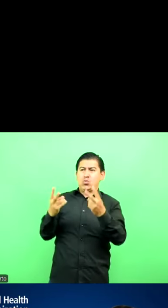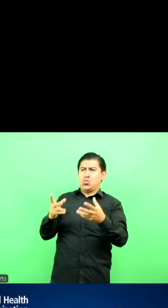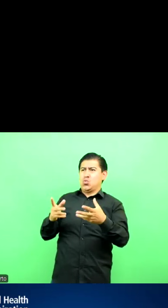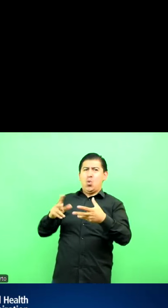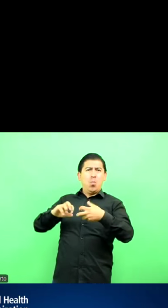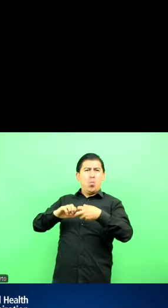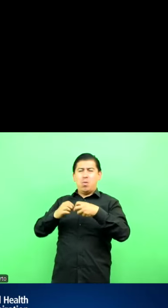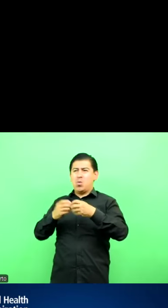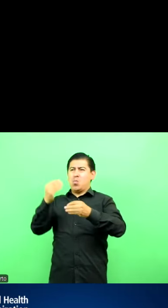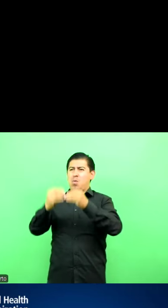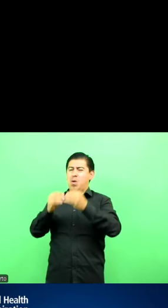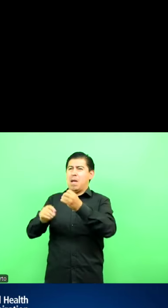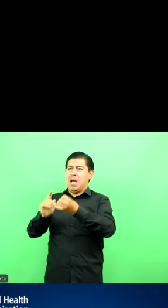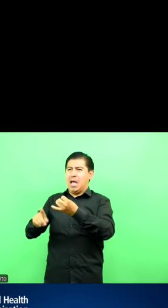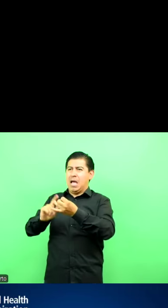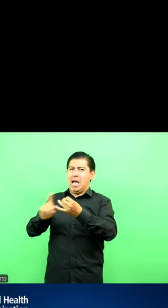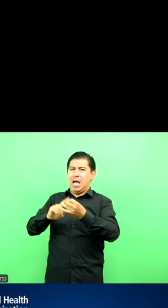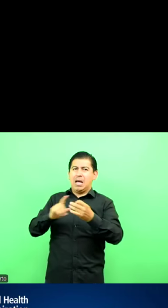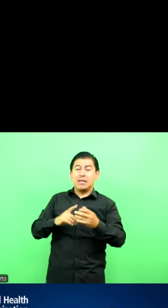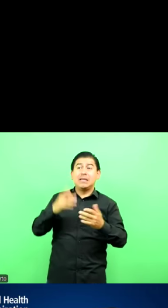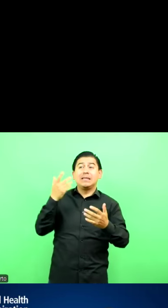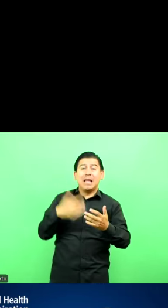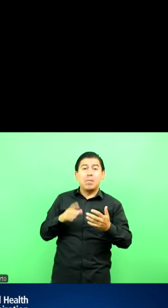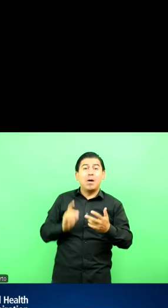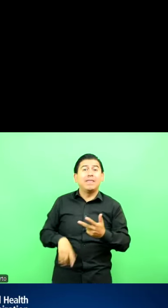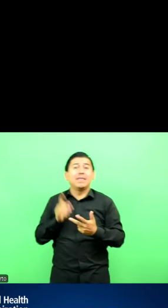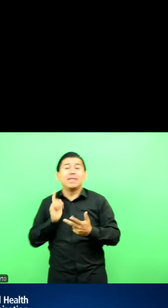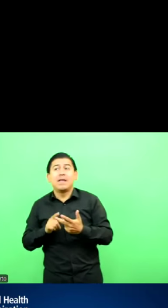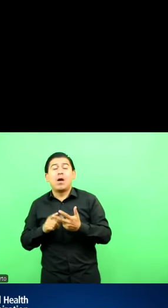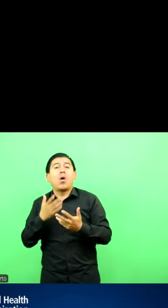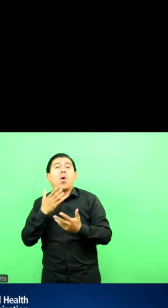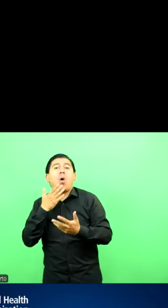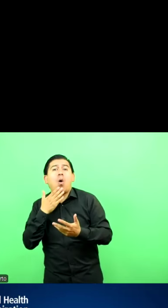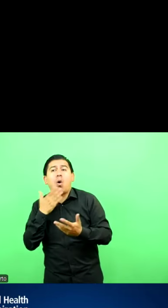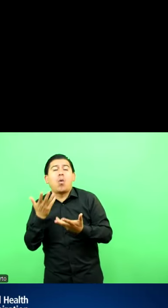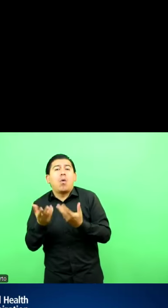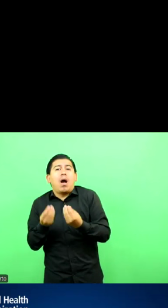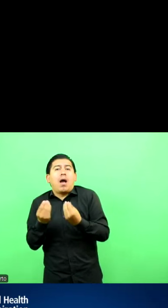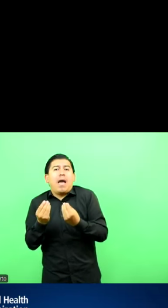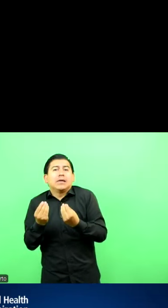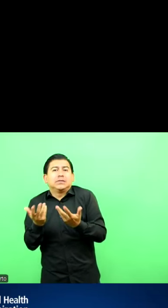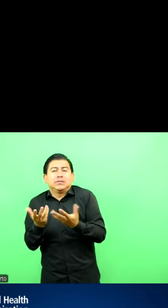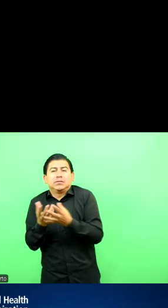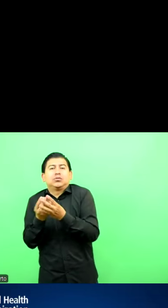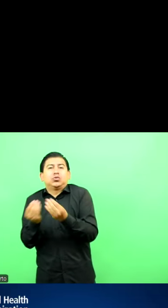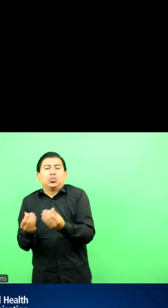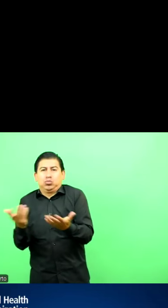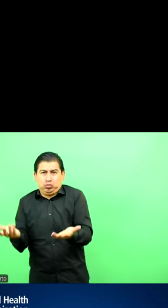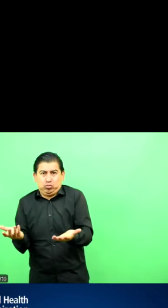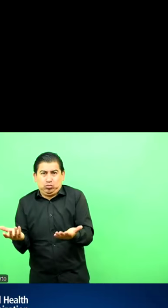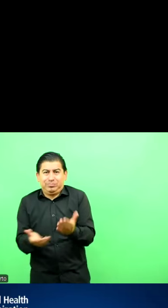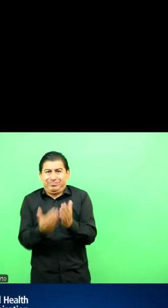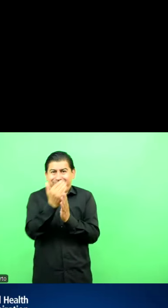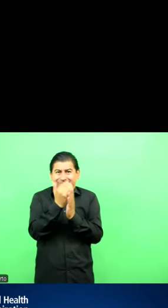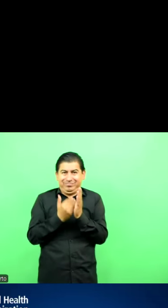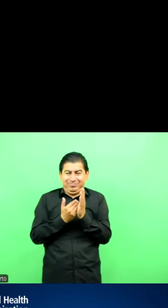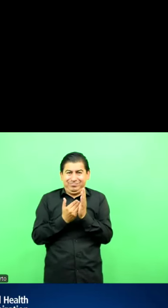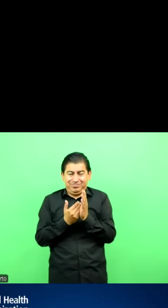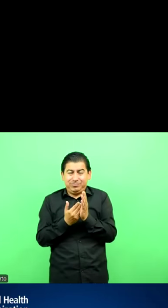these capacities to safeguard the communities, not to mention the elderly population. So when we talk